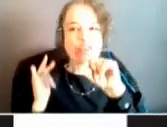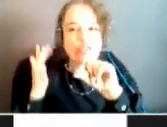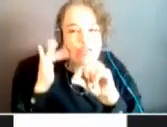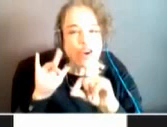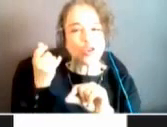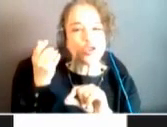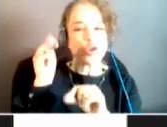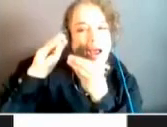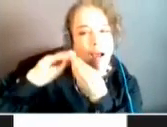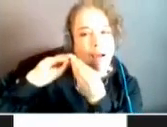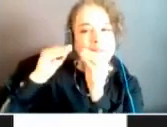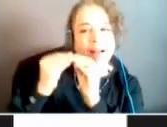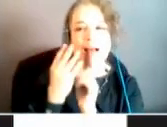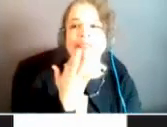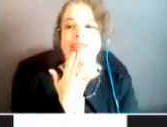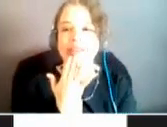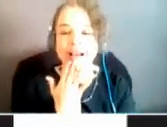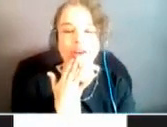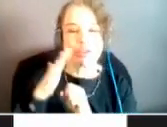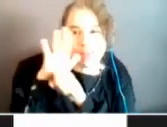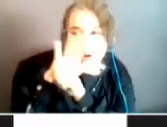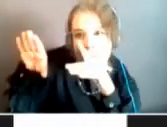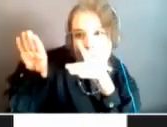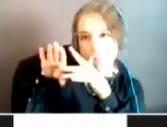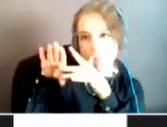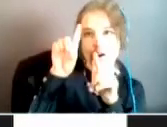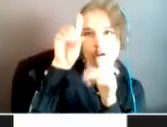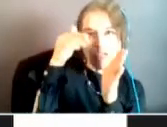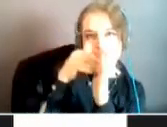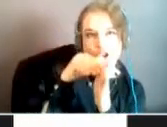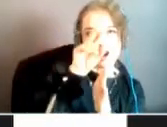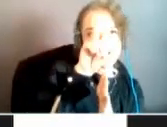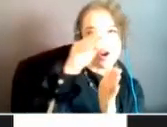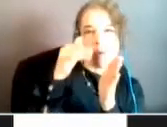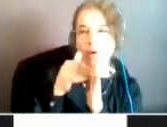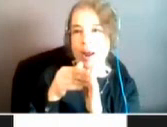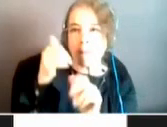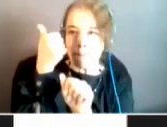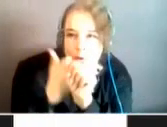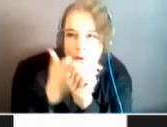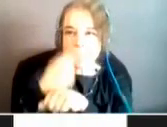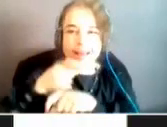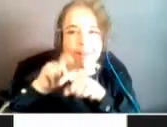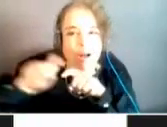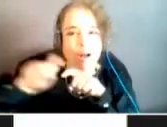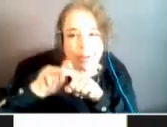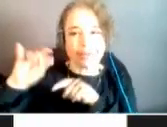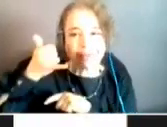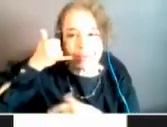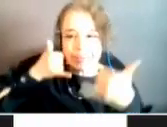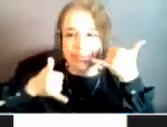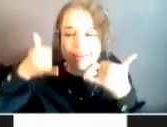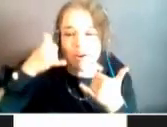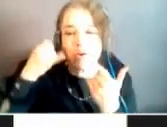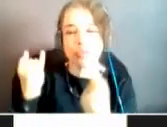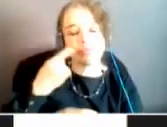of numbers of callers, we had between 1,000 to 2,000 calls per day. And as many of you know,